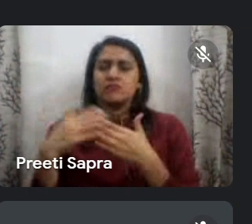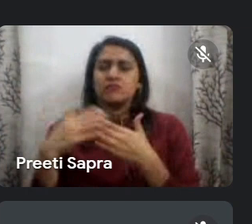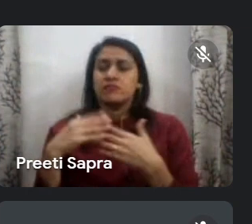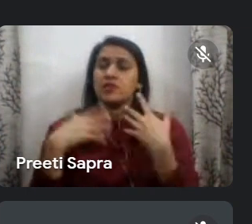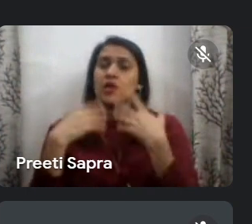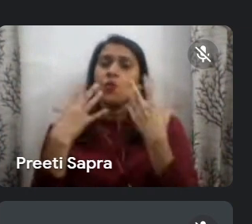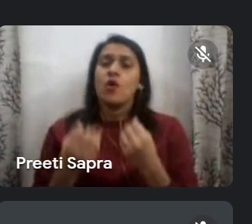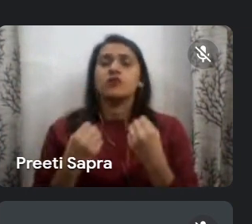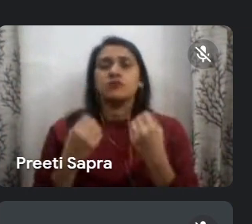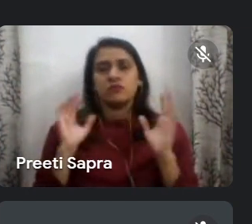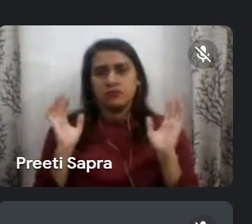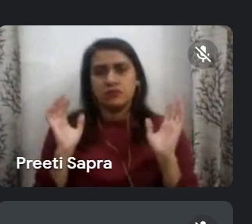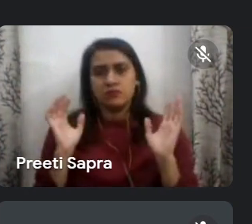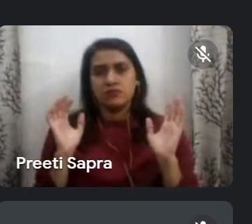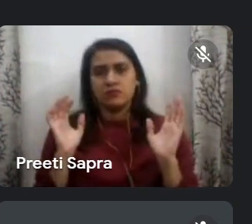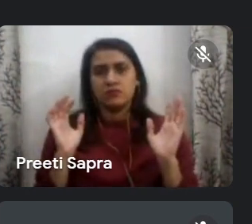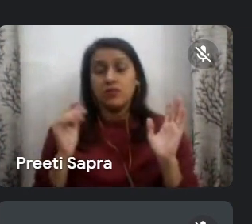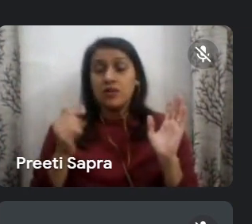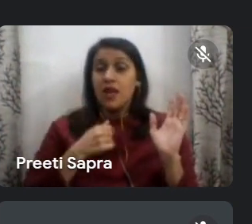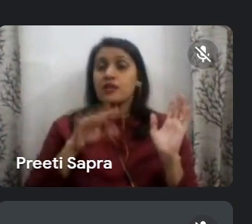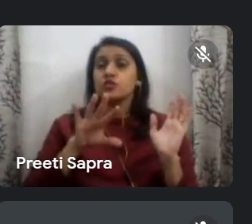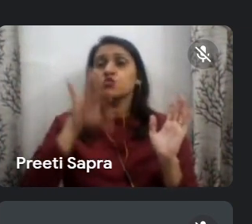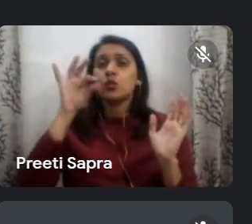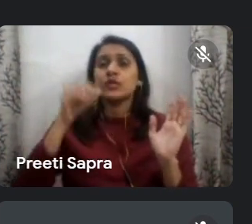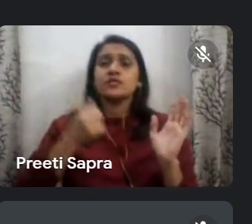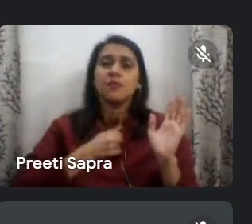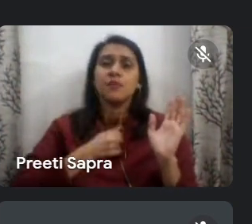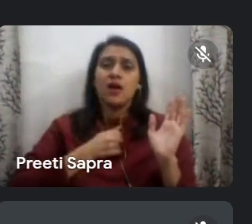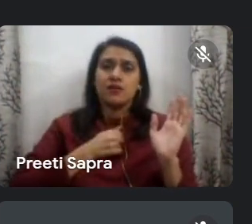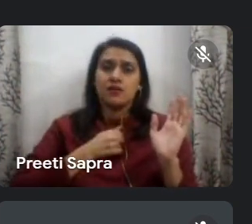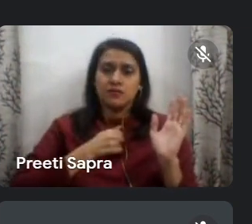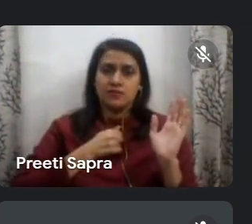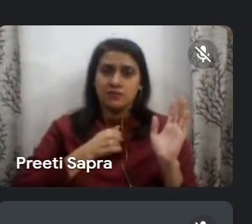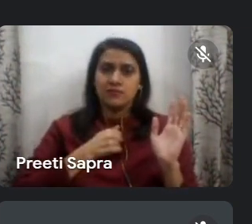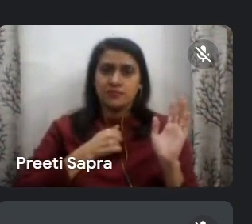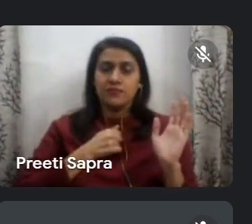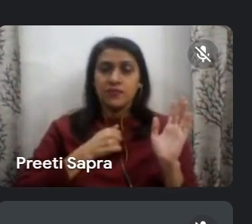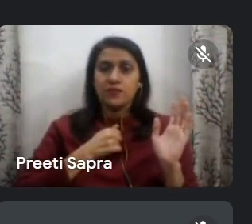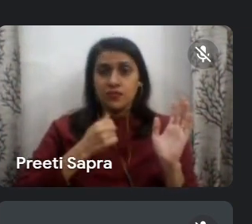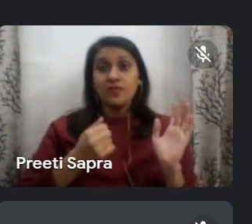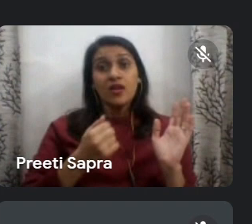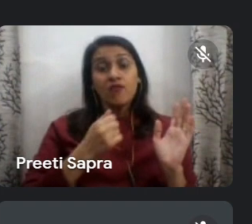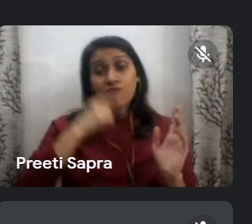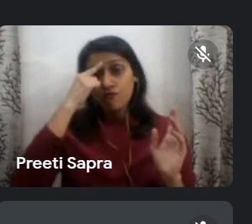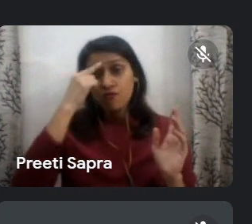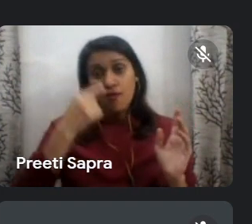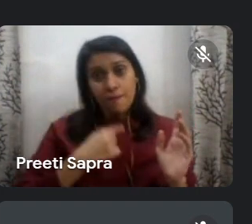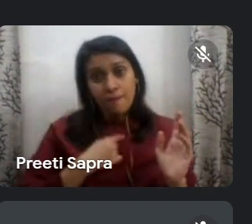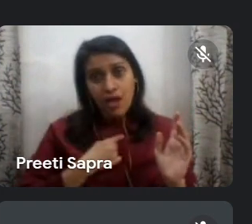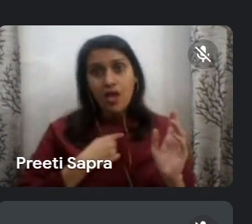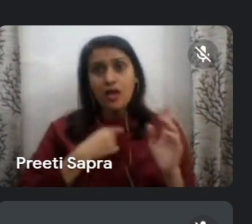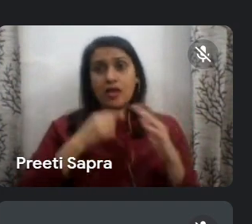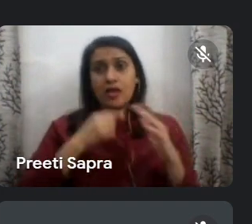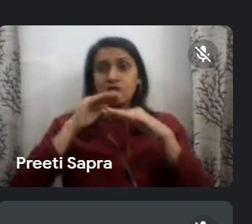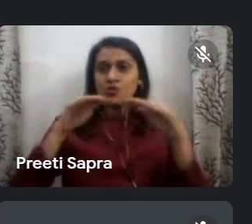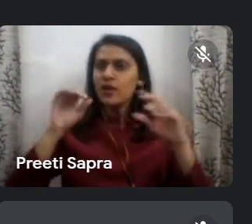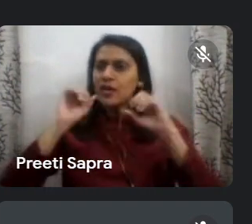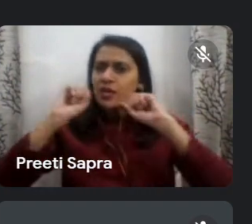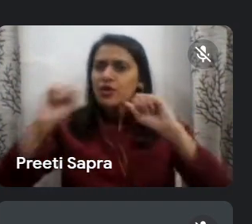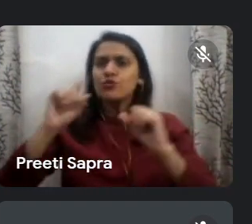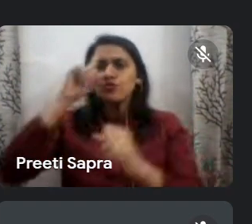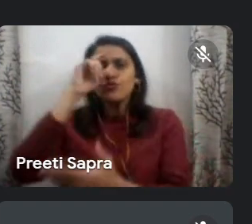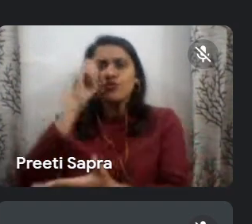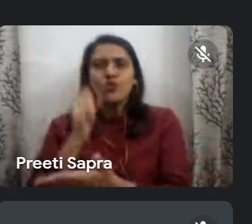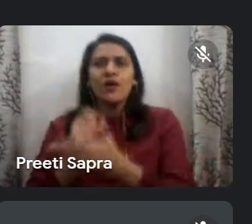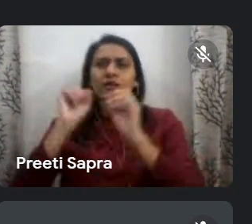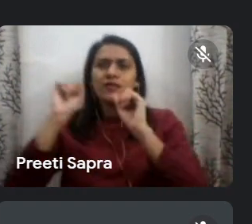in. But again, it's my choice, right? So just as it is for me, the child has a choice. So it's important you